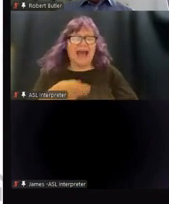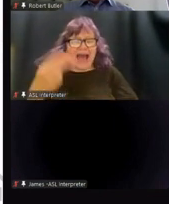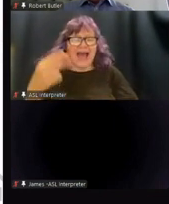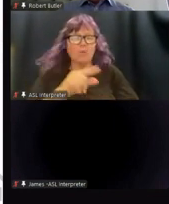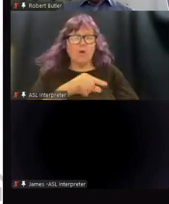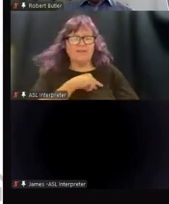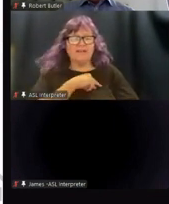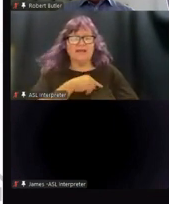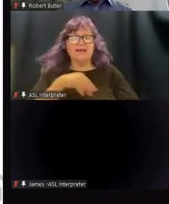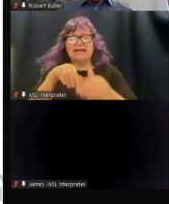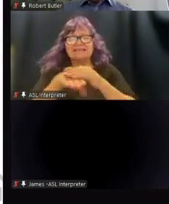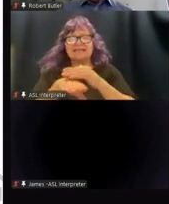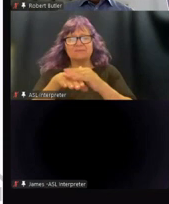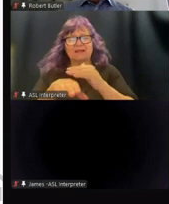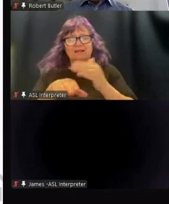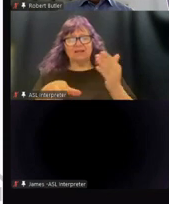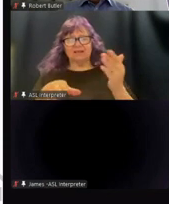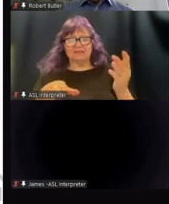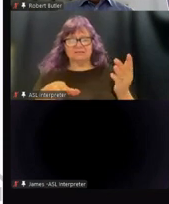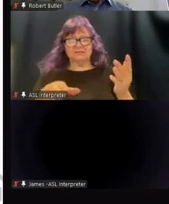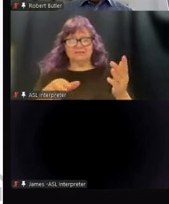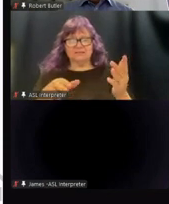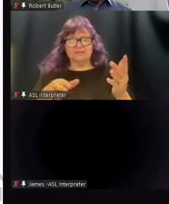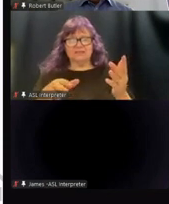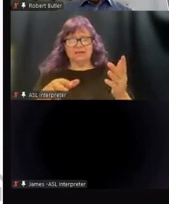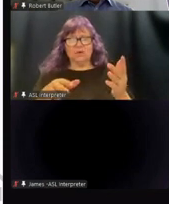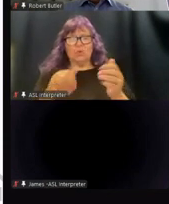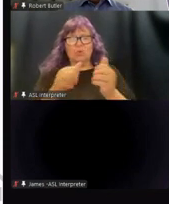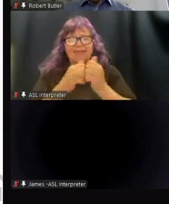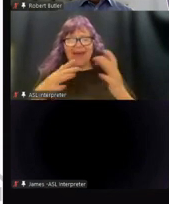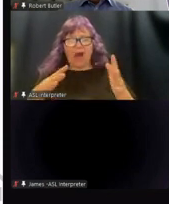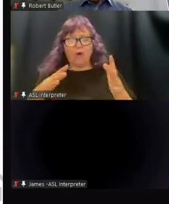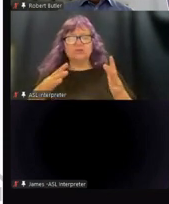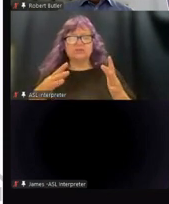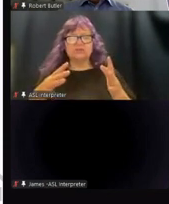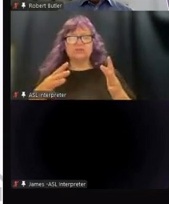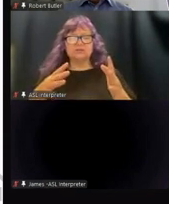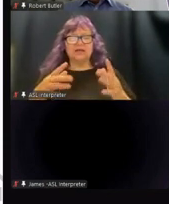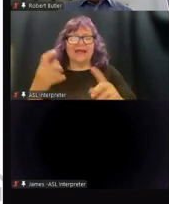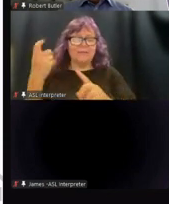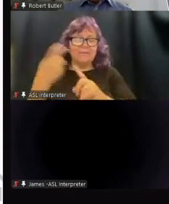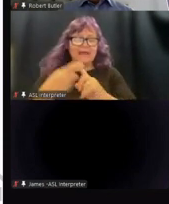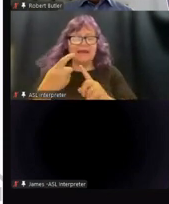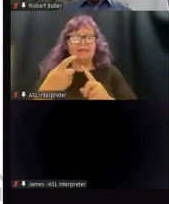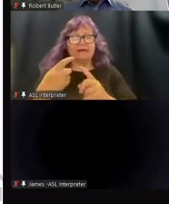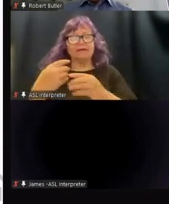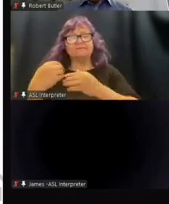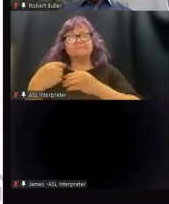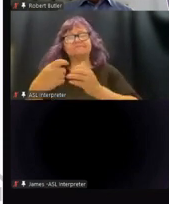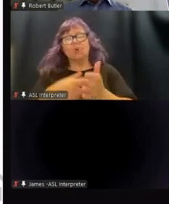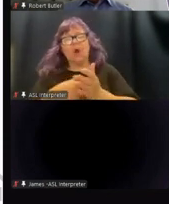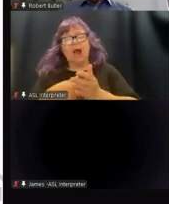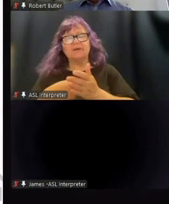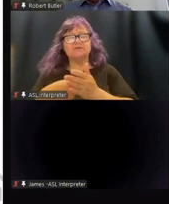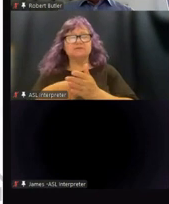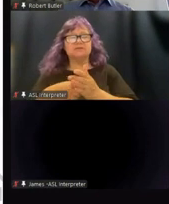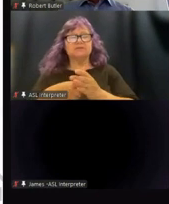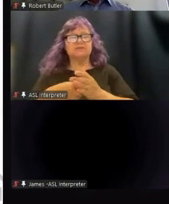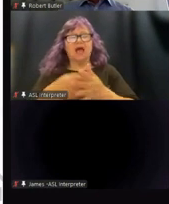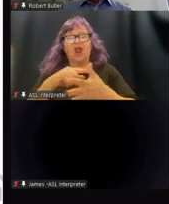the short term without necessarily triggering an immediate obligation at all of these